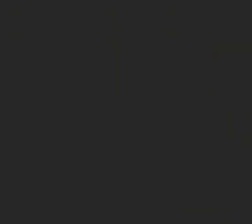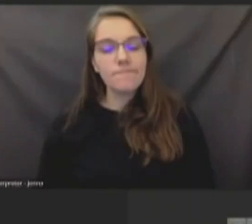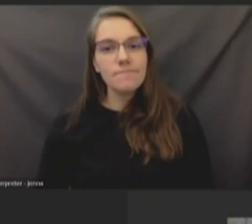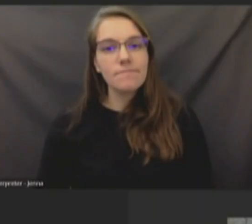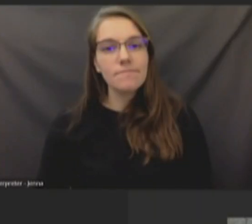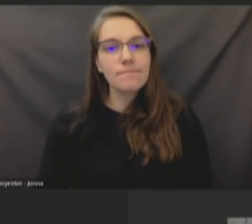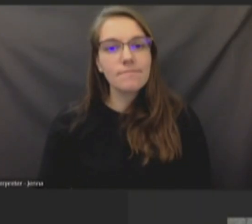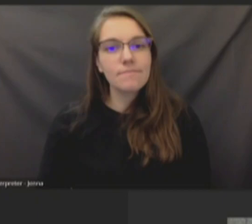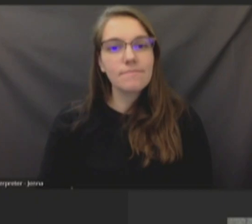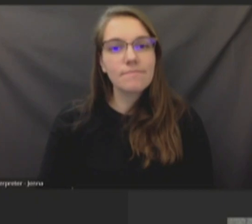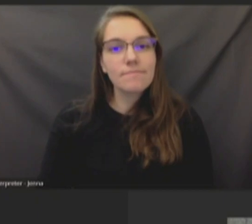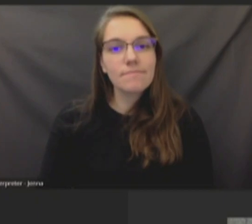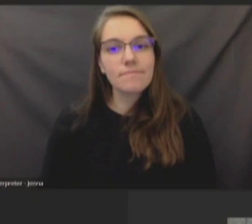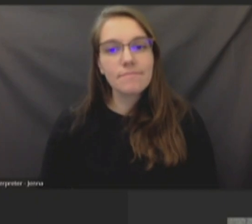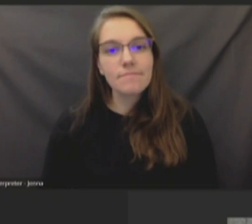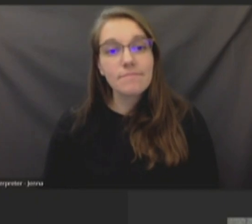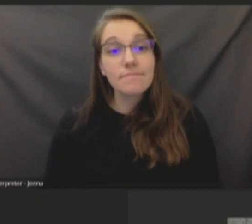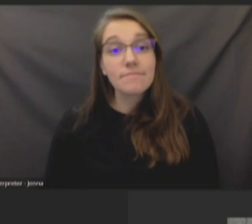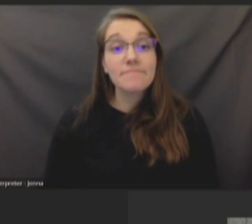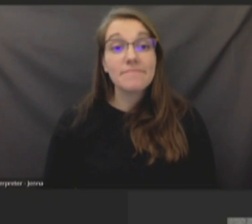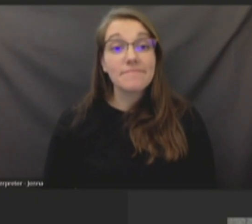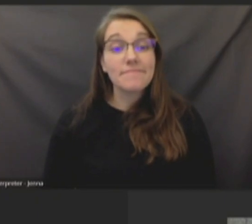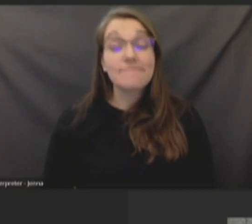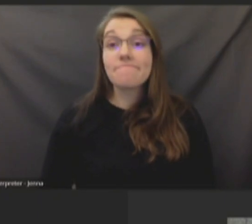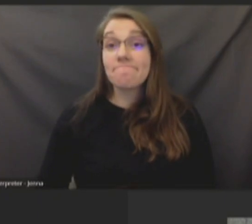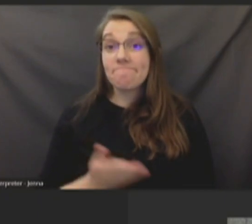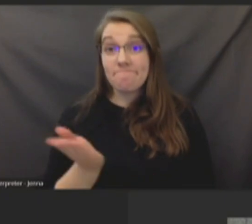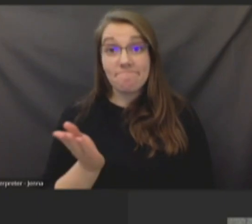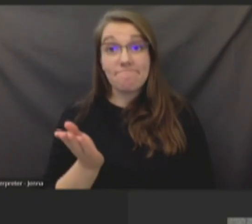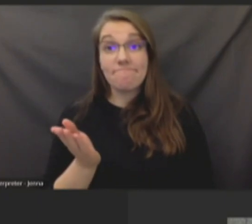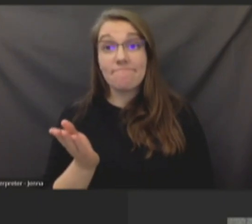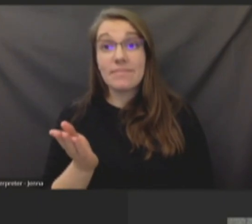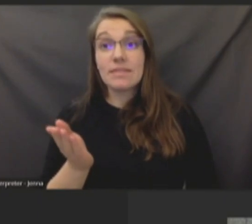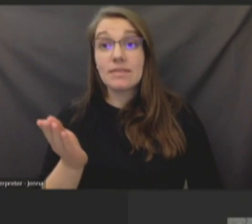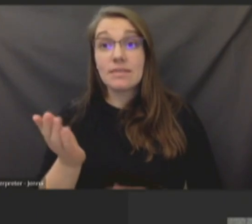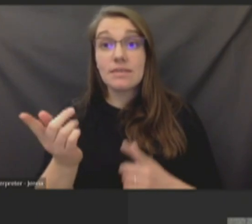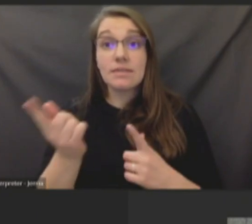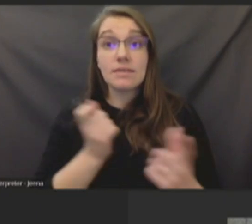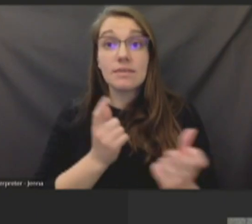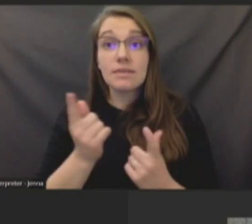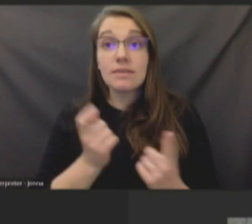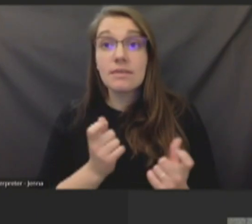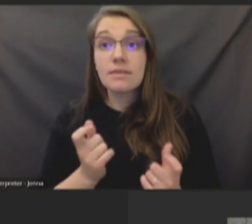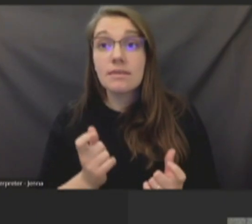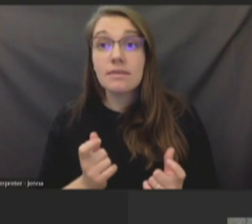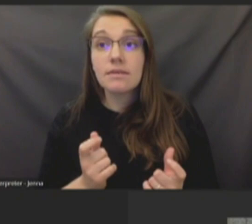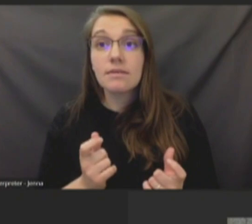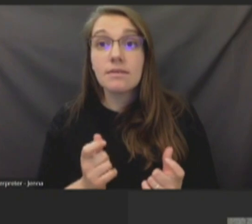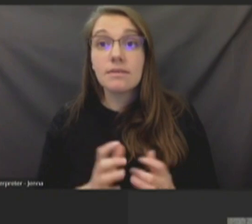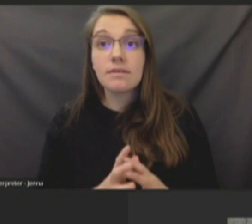So while we're talking about questions, I'm happy to take any of them that you all have.